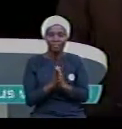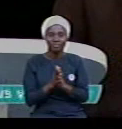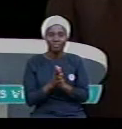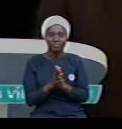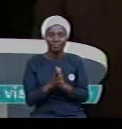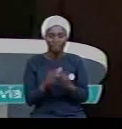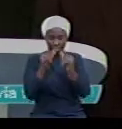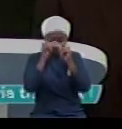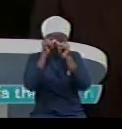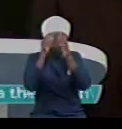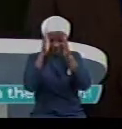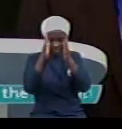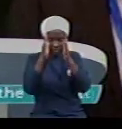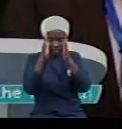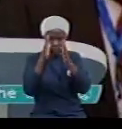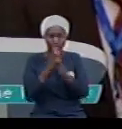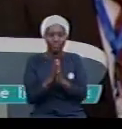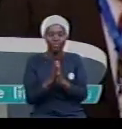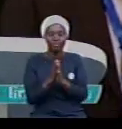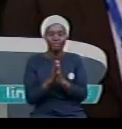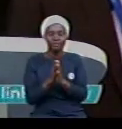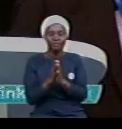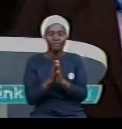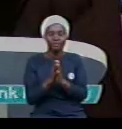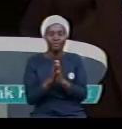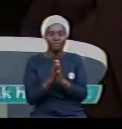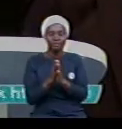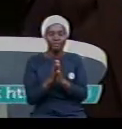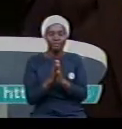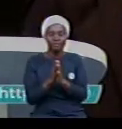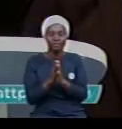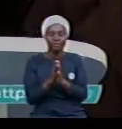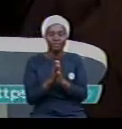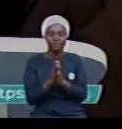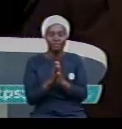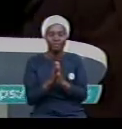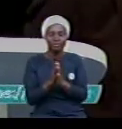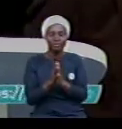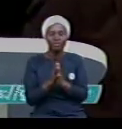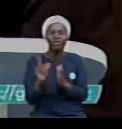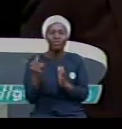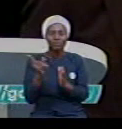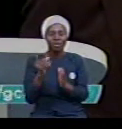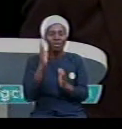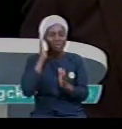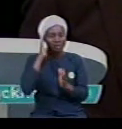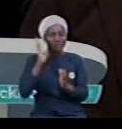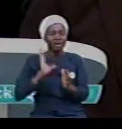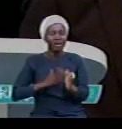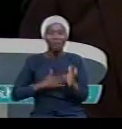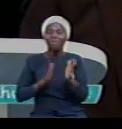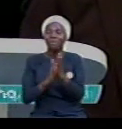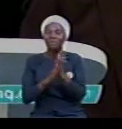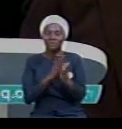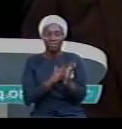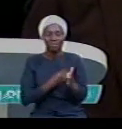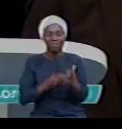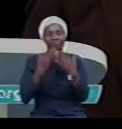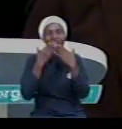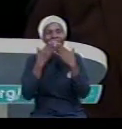Father, where shall our praises and our gratitude begin? You did all things